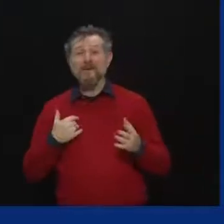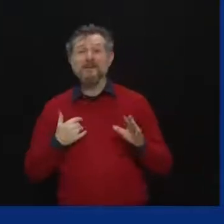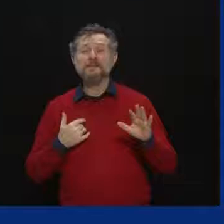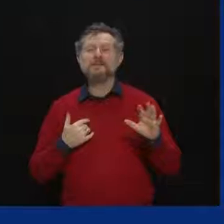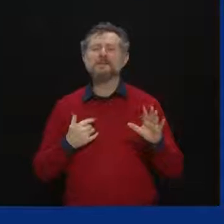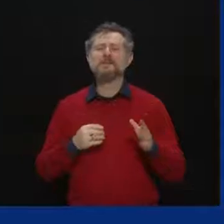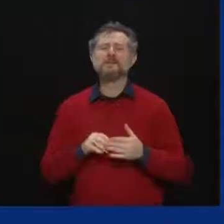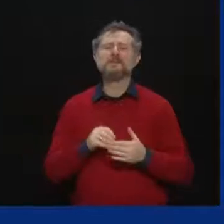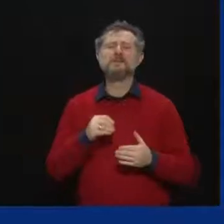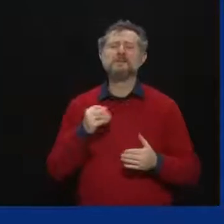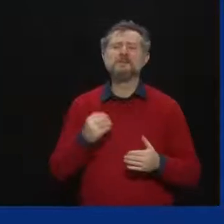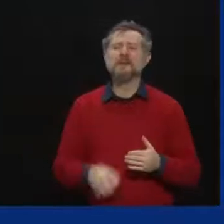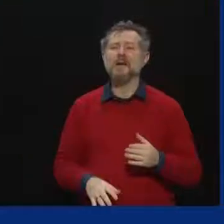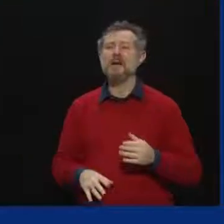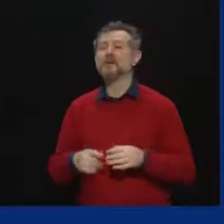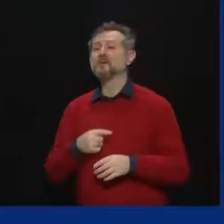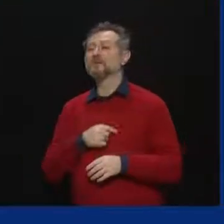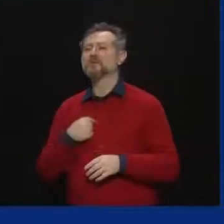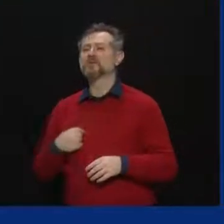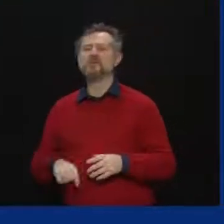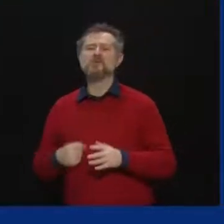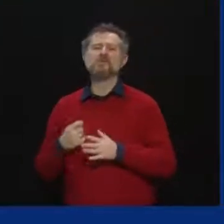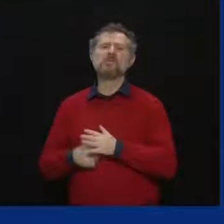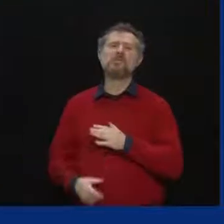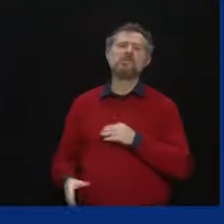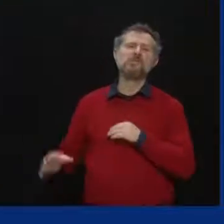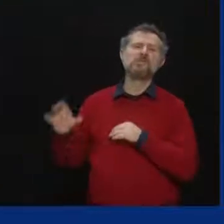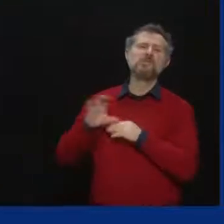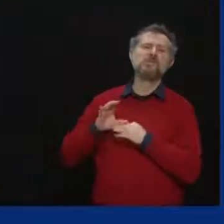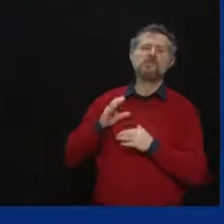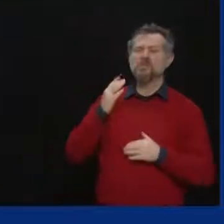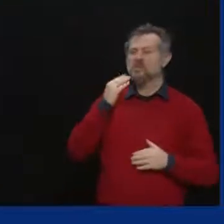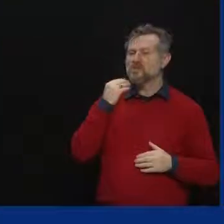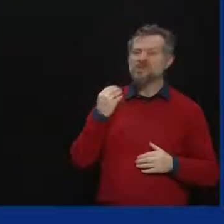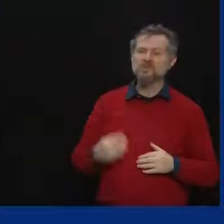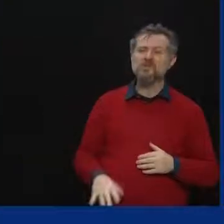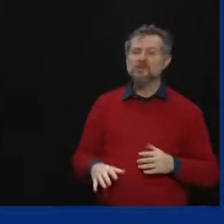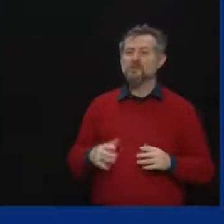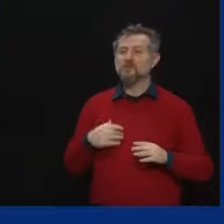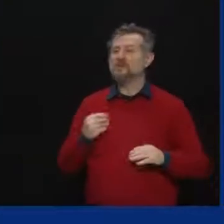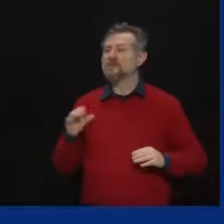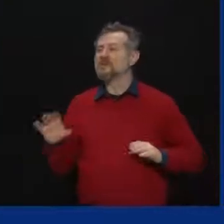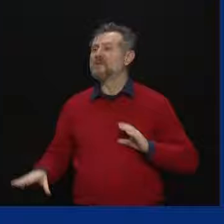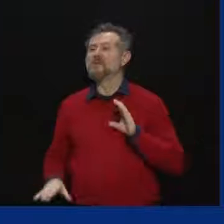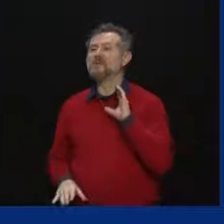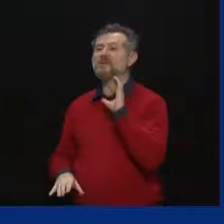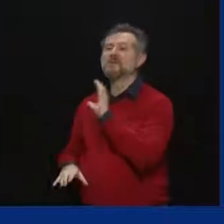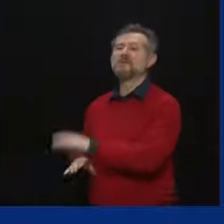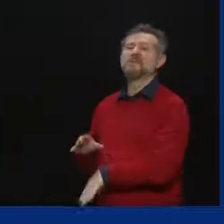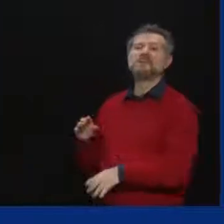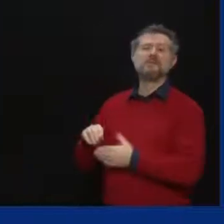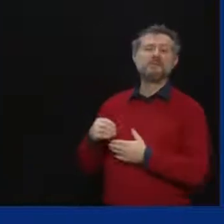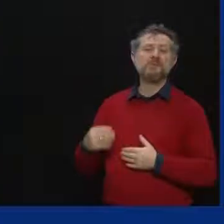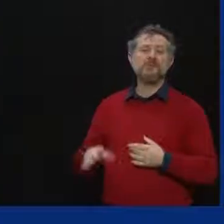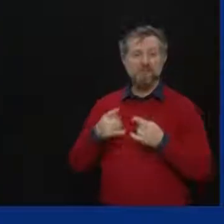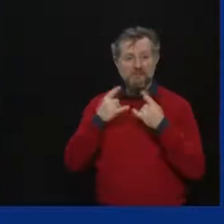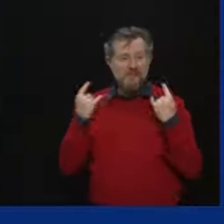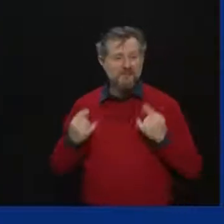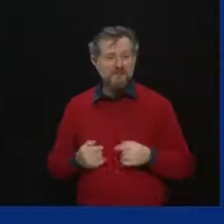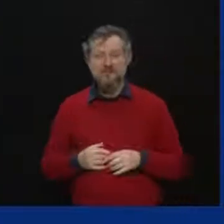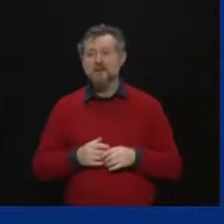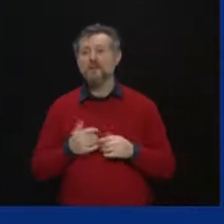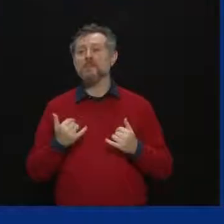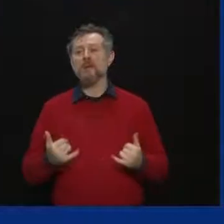China, because there was such a limited supply and the supply chain challenges were extraordinary. So we're in another example of we're in a far